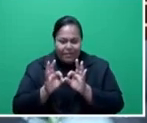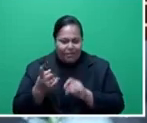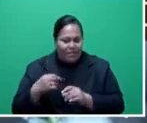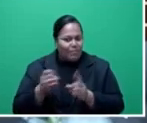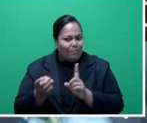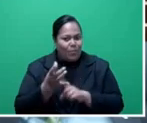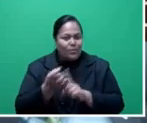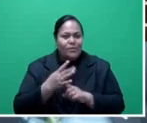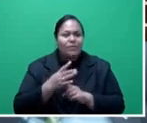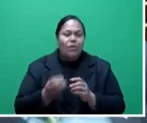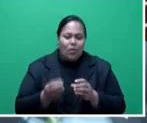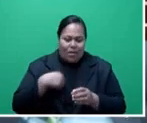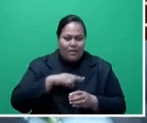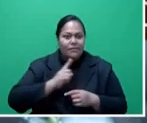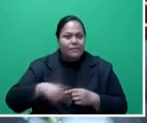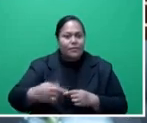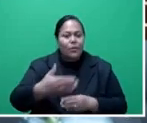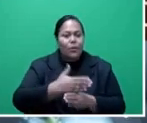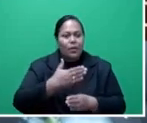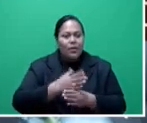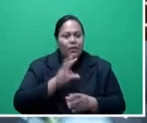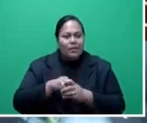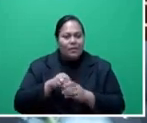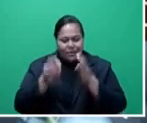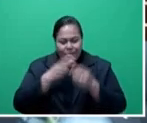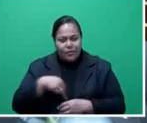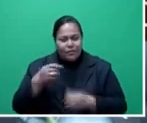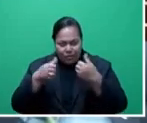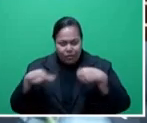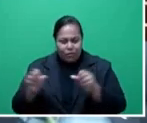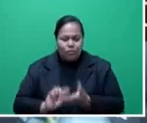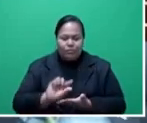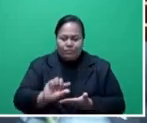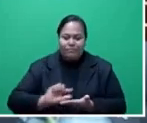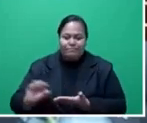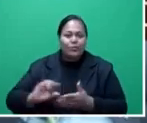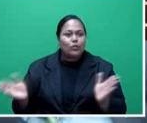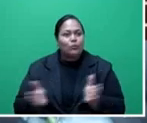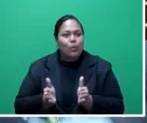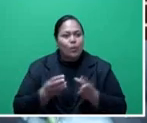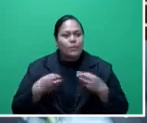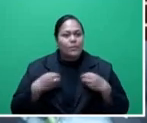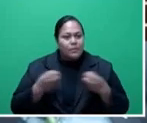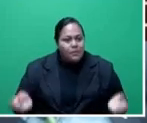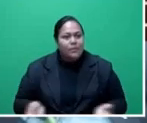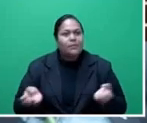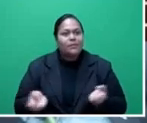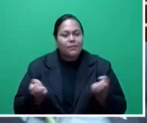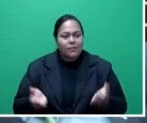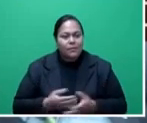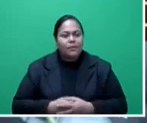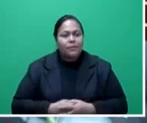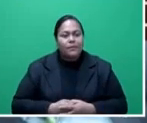including the Ministry of Agriculture, particularly in providing access to finance for MSMEs. Mr. Speaker, sir, I want this August House to realize